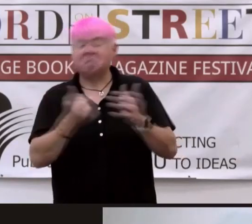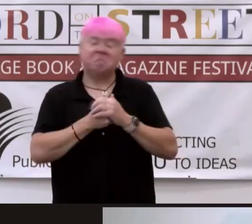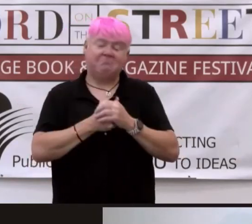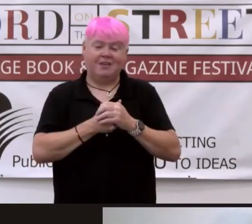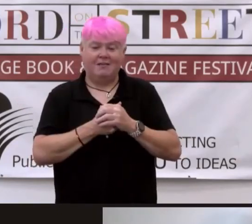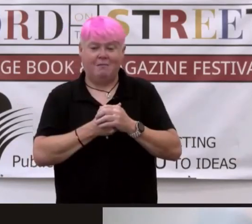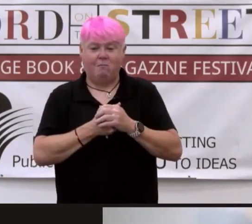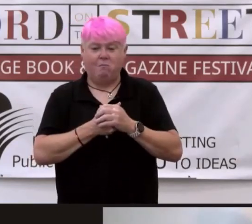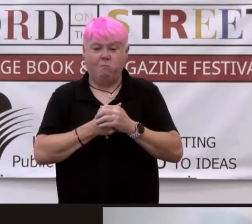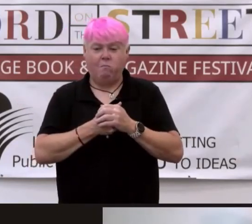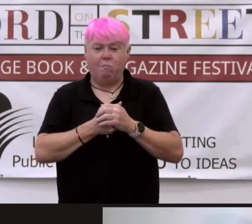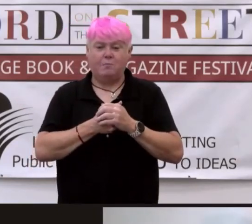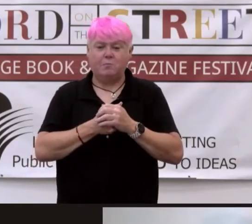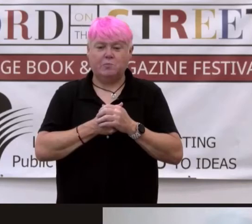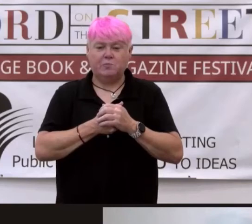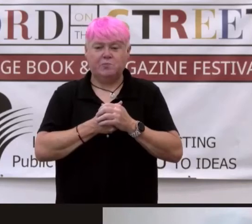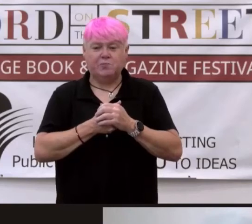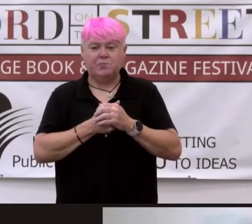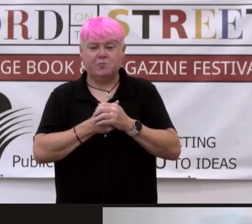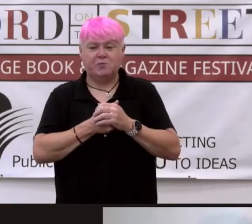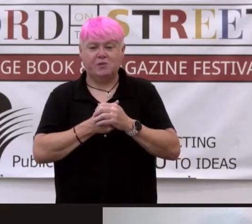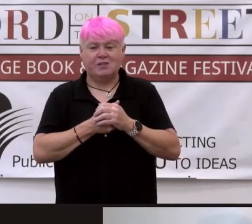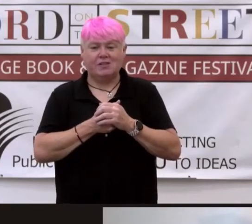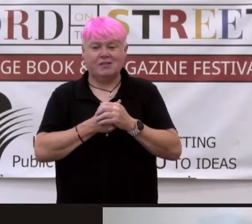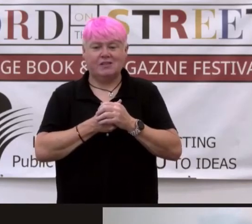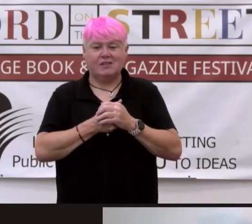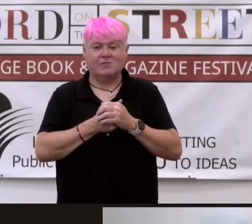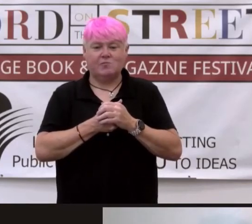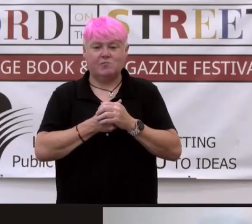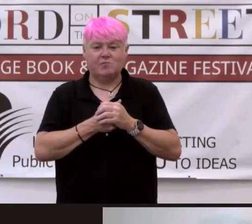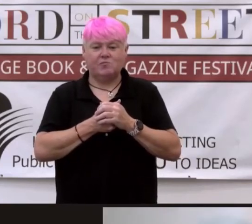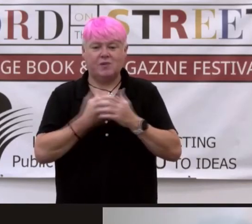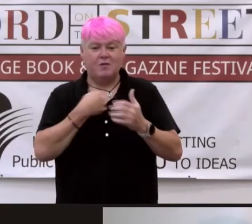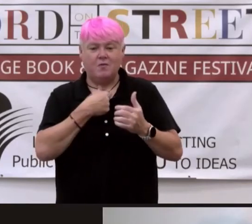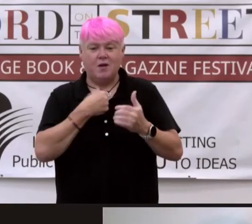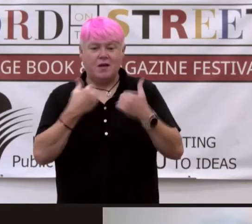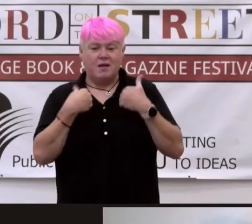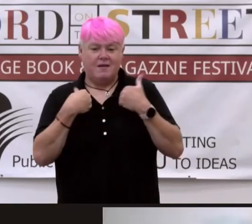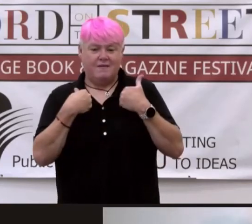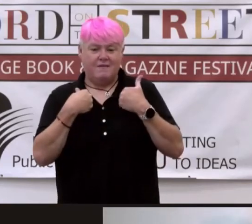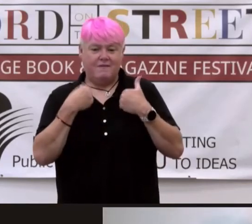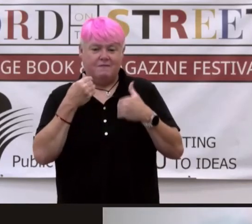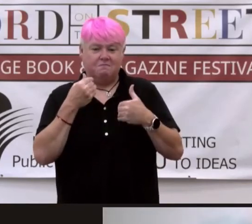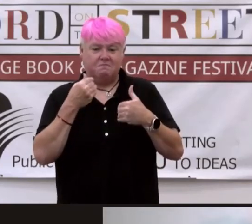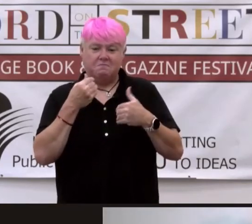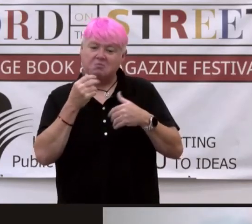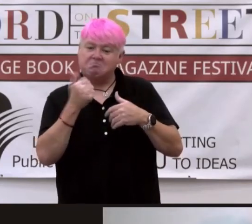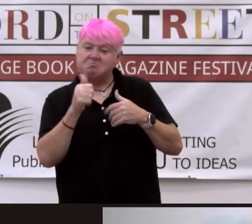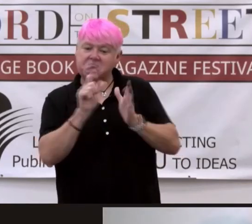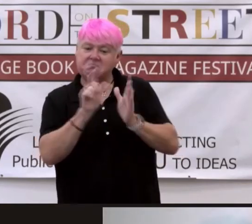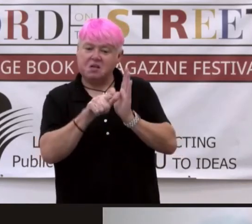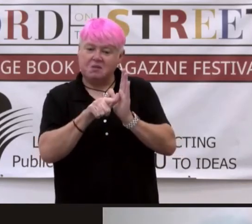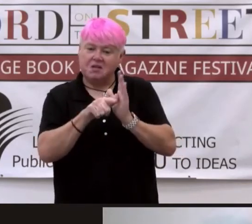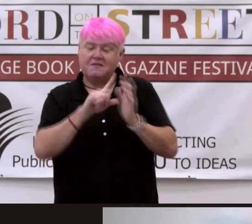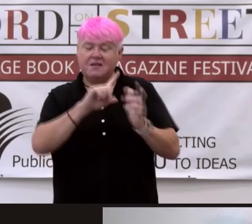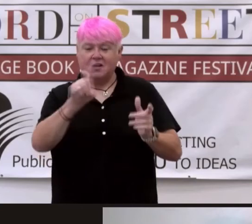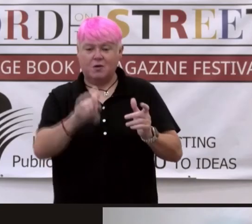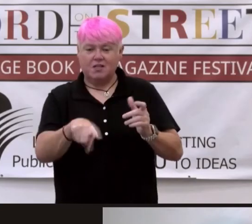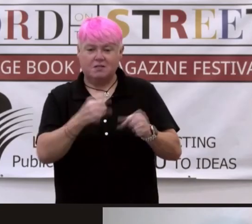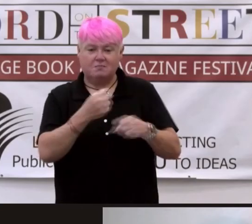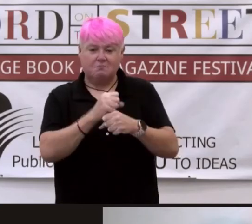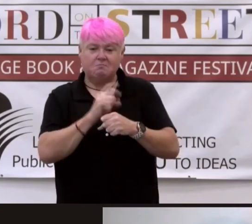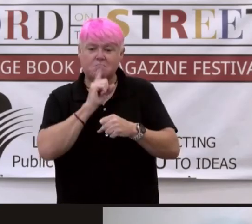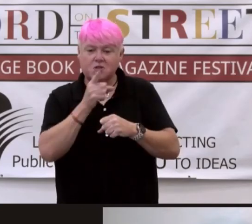it. Awesome. All right. We've got about just under 10 minutes left. So again, if you have any questions, make sure you get them in